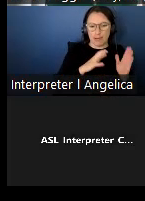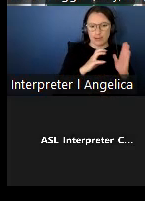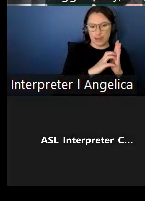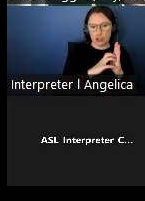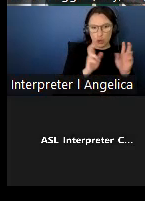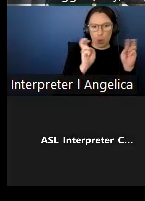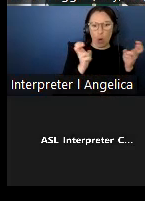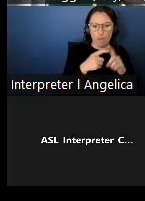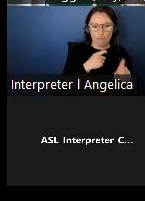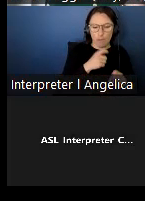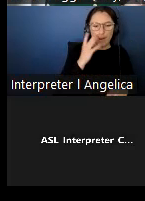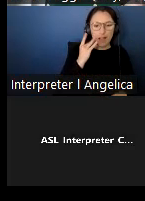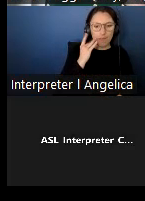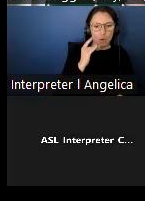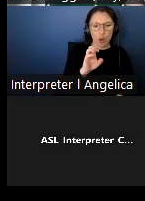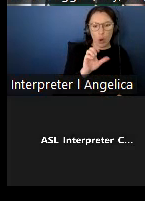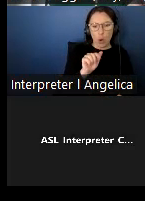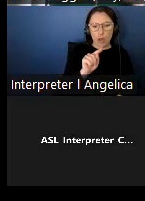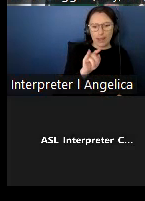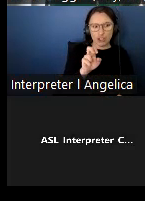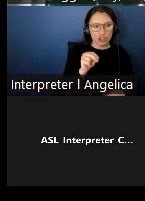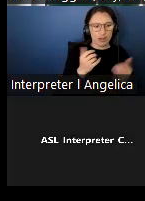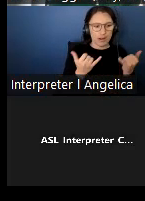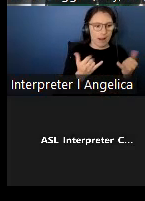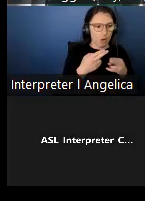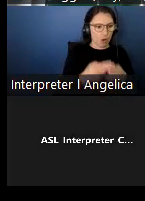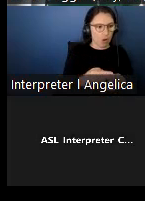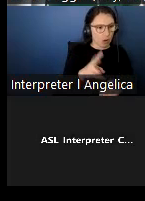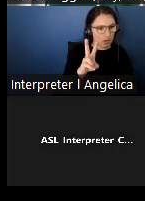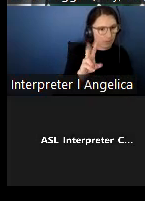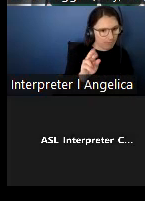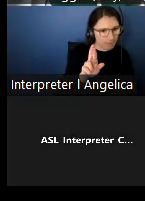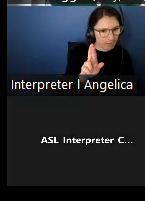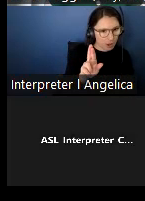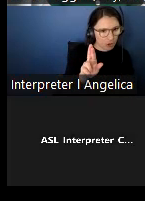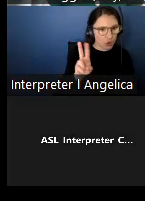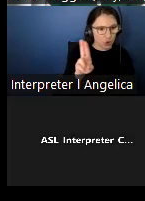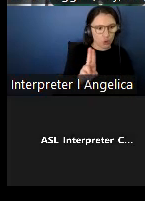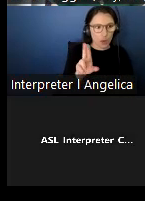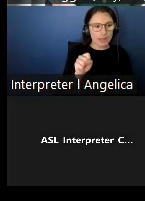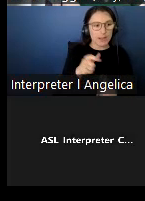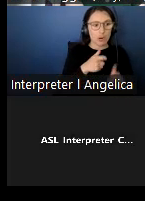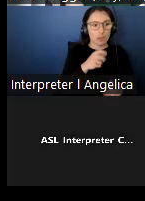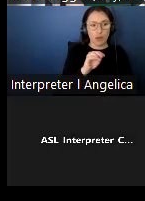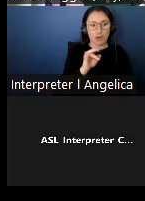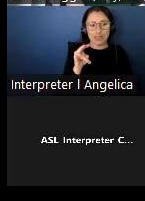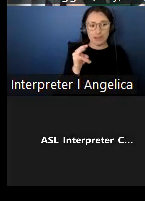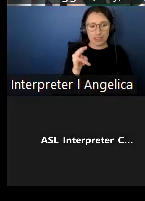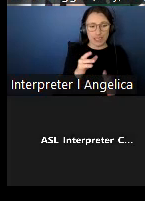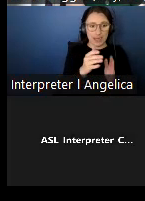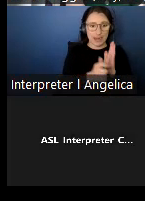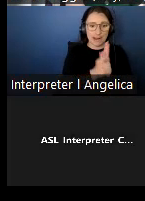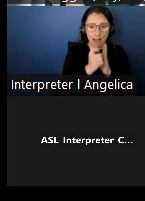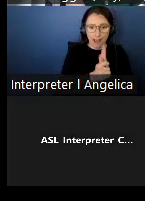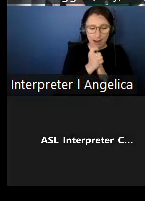the California Coalition, now called Valor US, from their 2017 guide on an intersectional approach